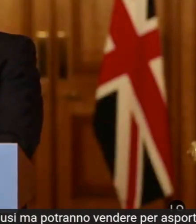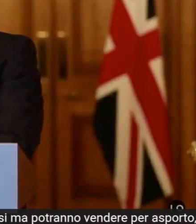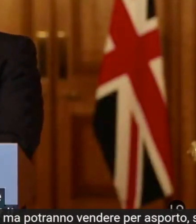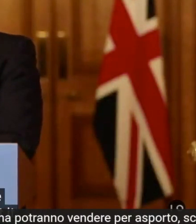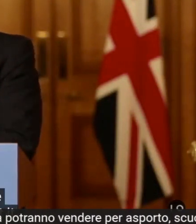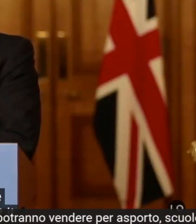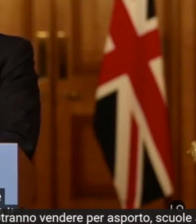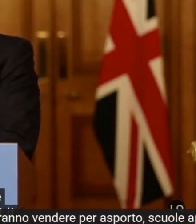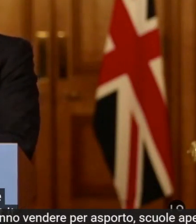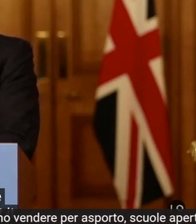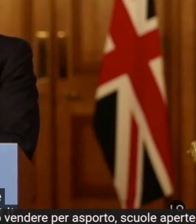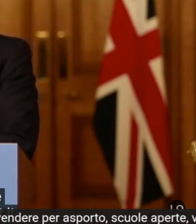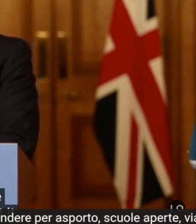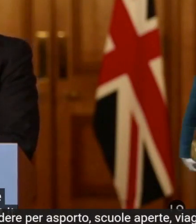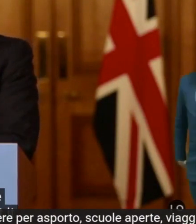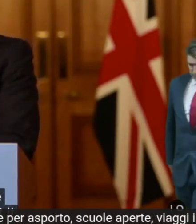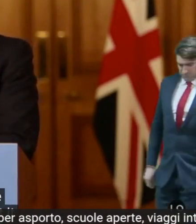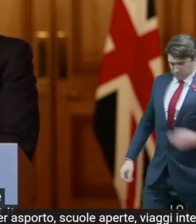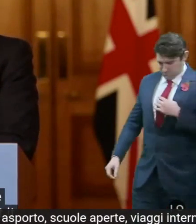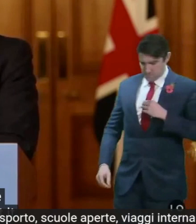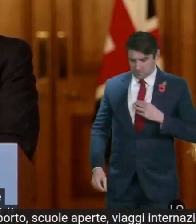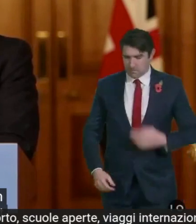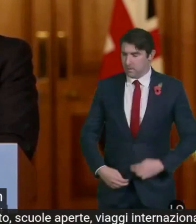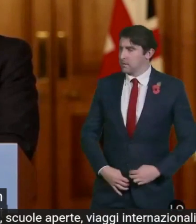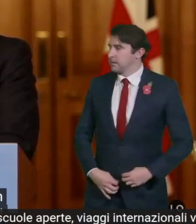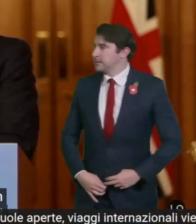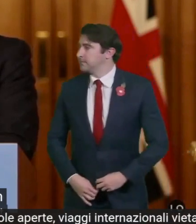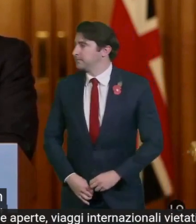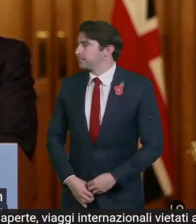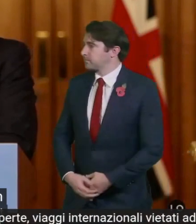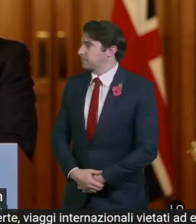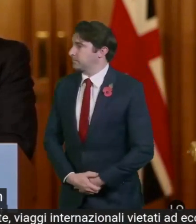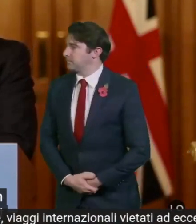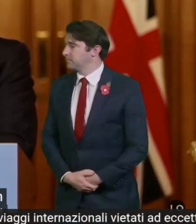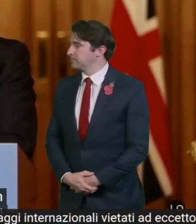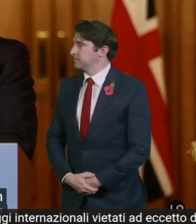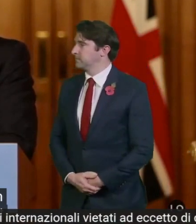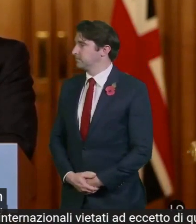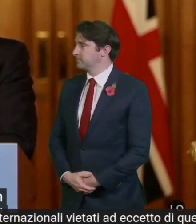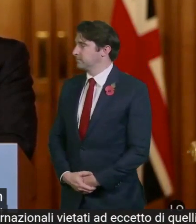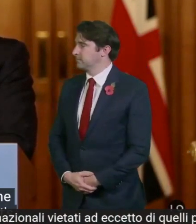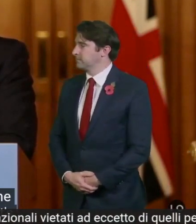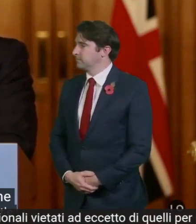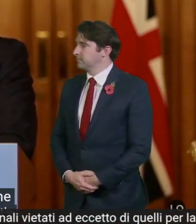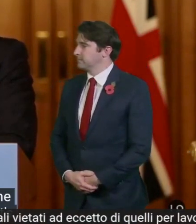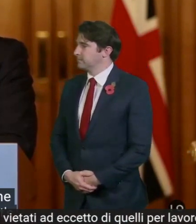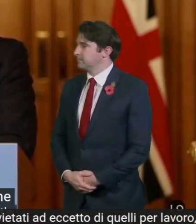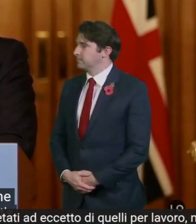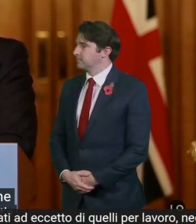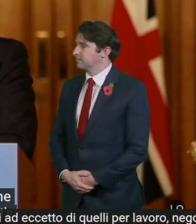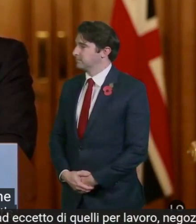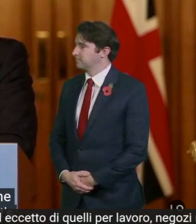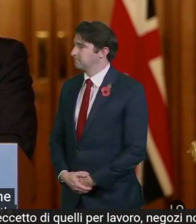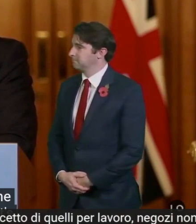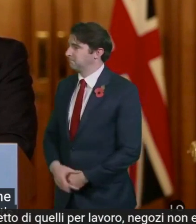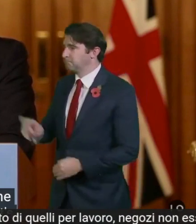not solidarity with the rest of the UK, alas. It's not a gesture. What we're seeing, the numbers from the southwest,